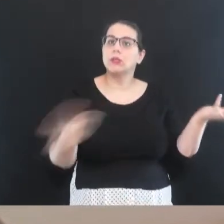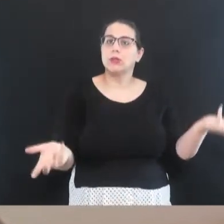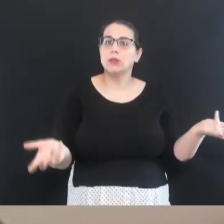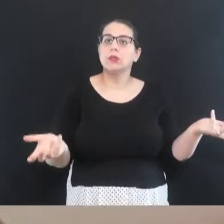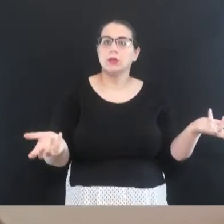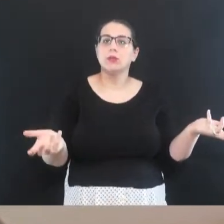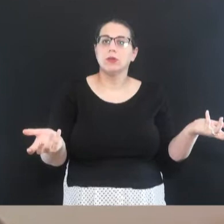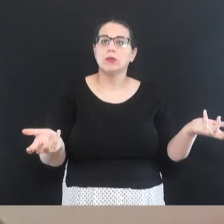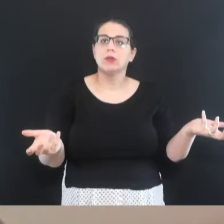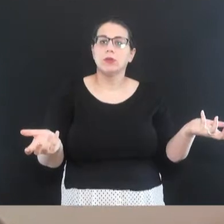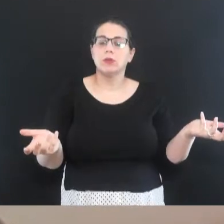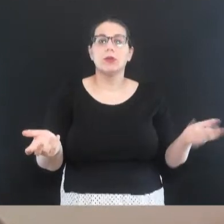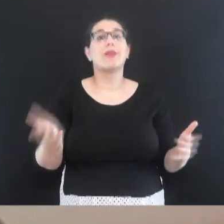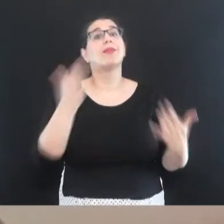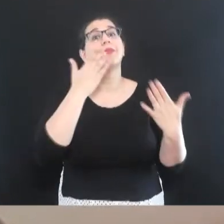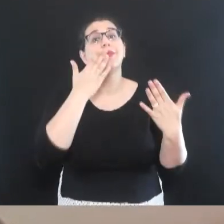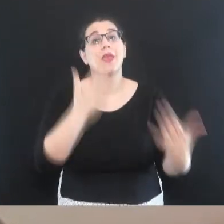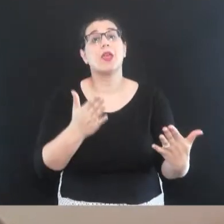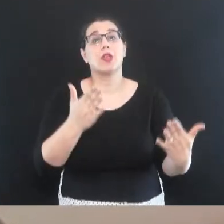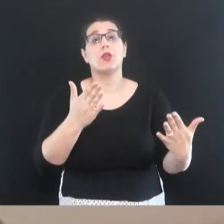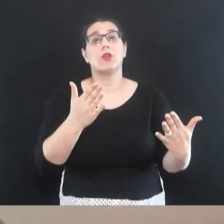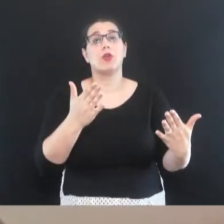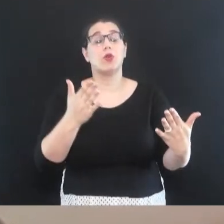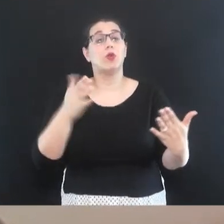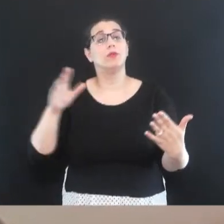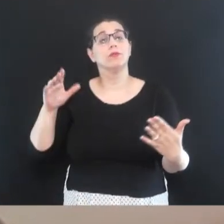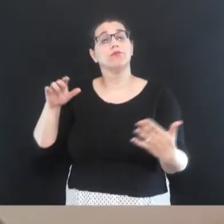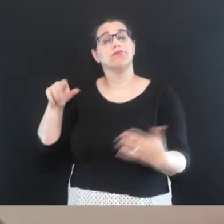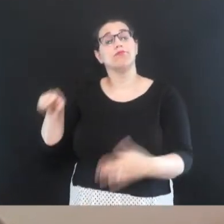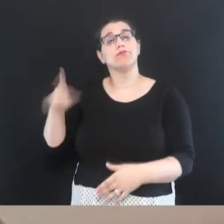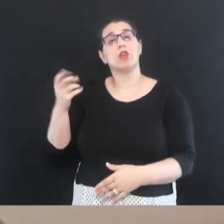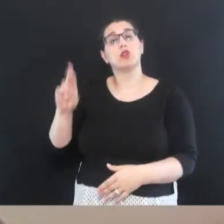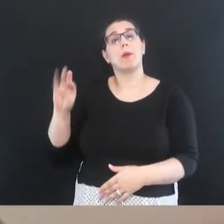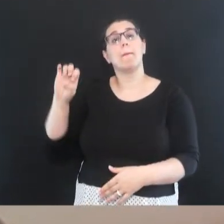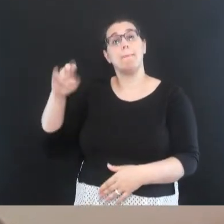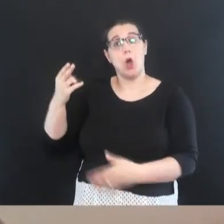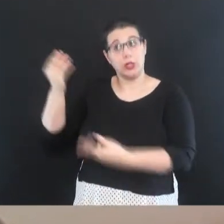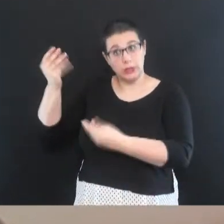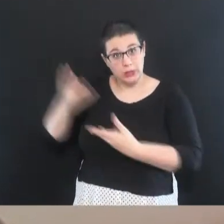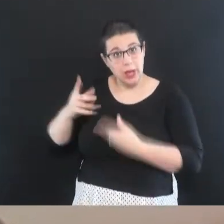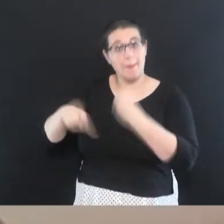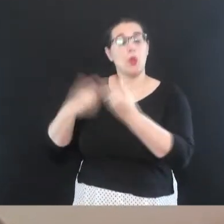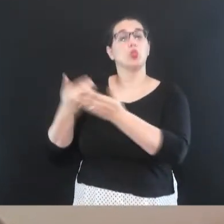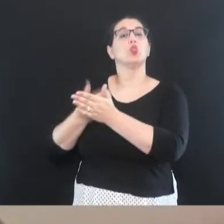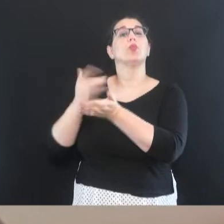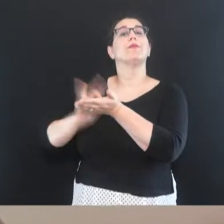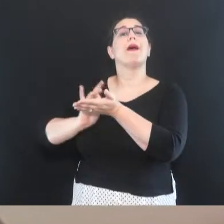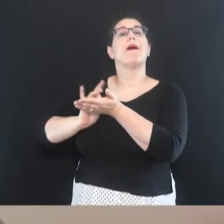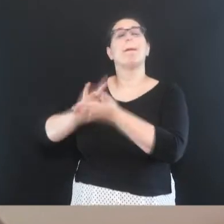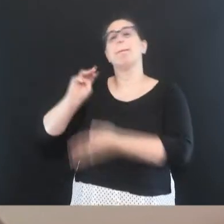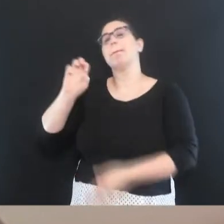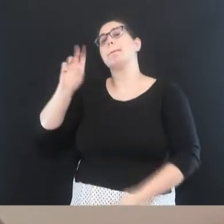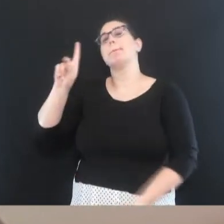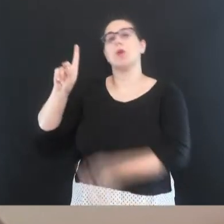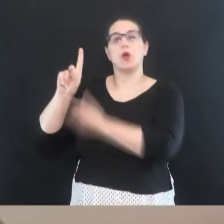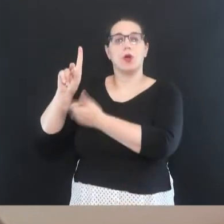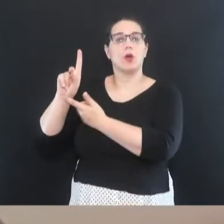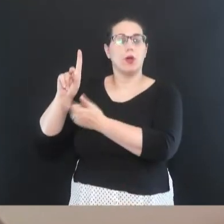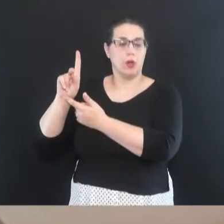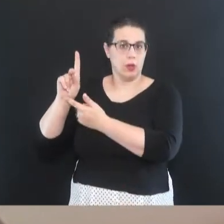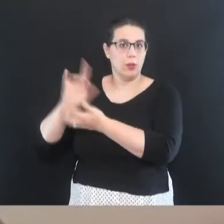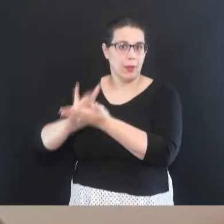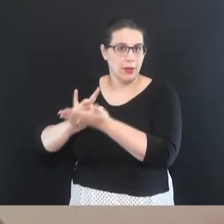I appreciate the information Dr. Marsh gave us on the new Merck drug, but I guess I put it in these